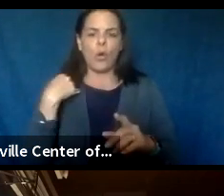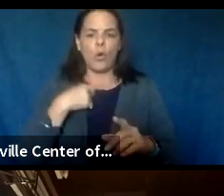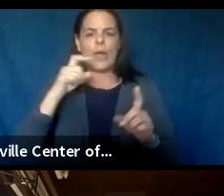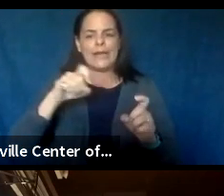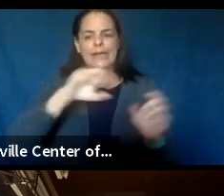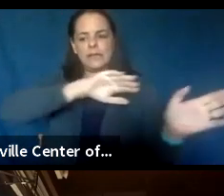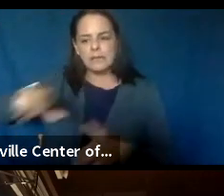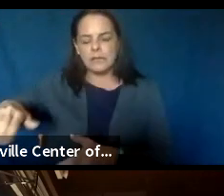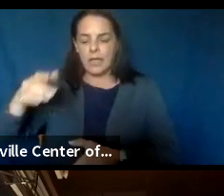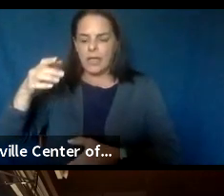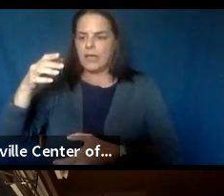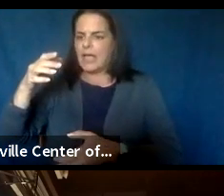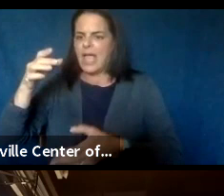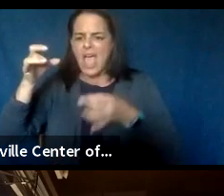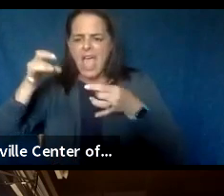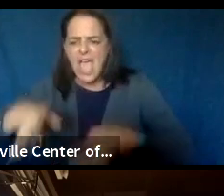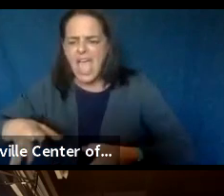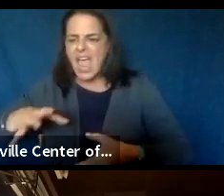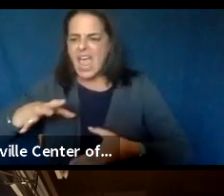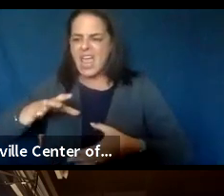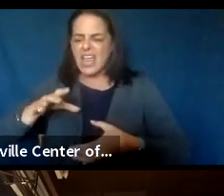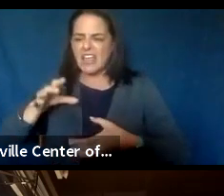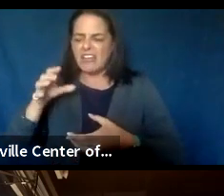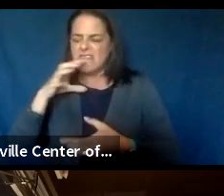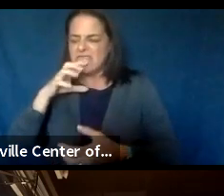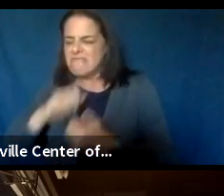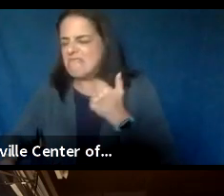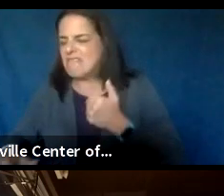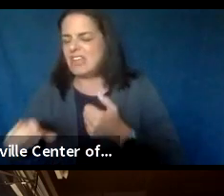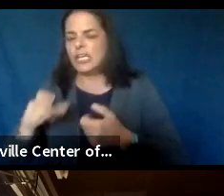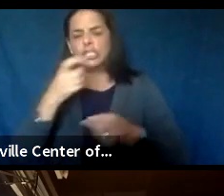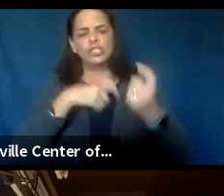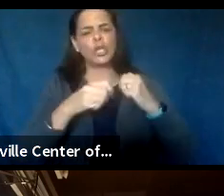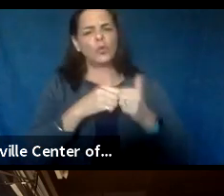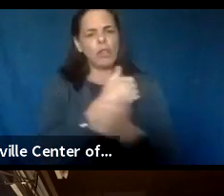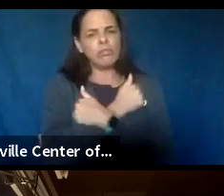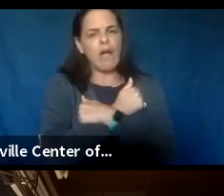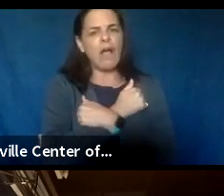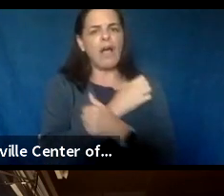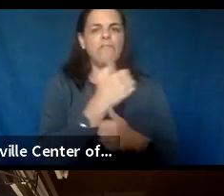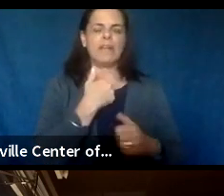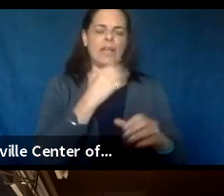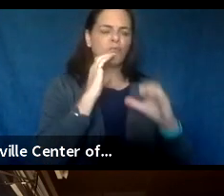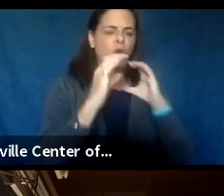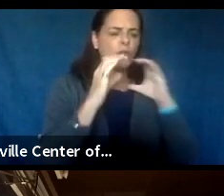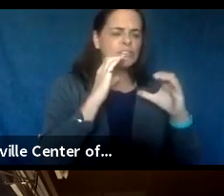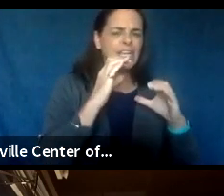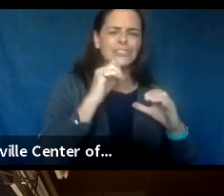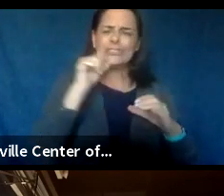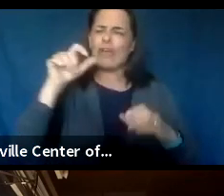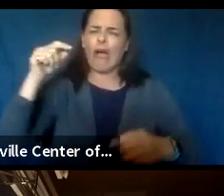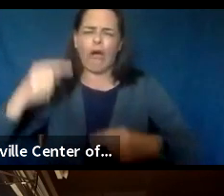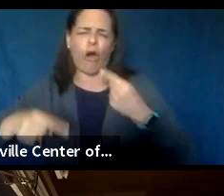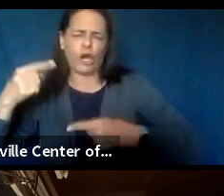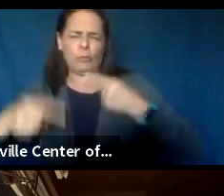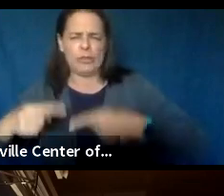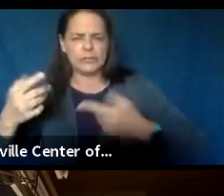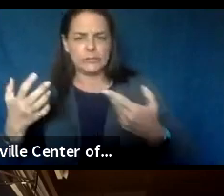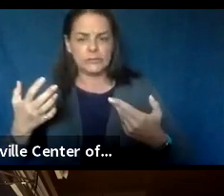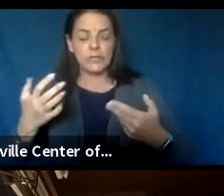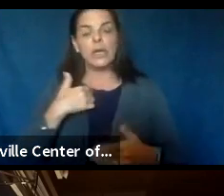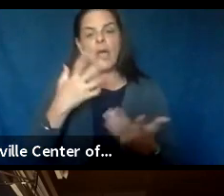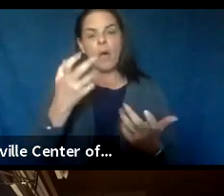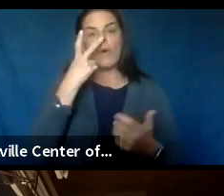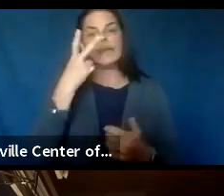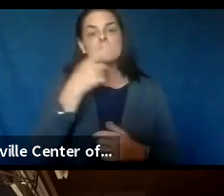in our hearts with love and choose to have conversations as opposed to having arguments. And I would just like to see